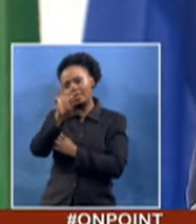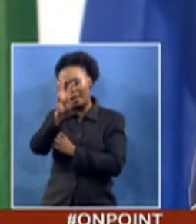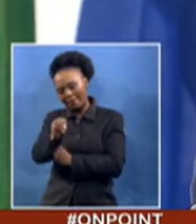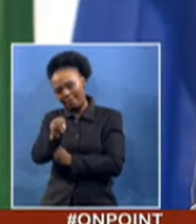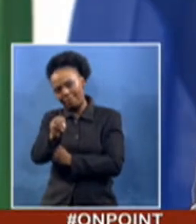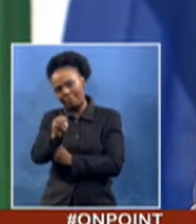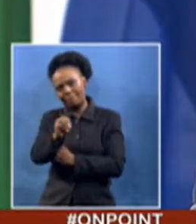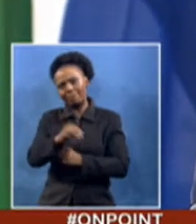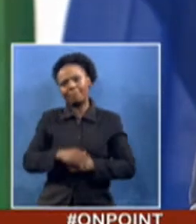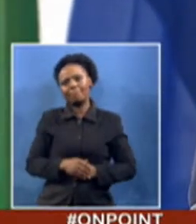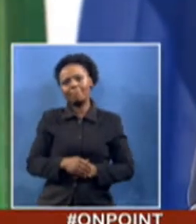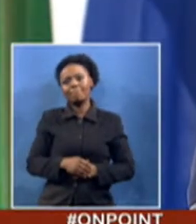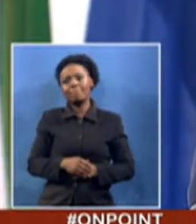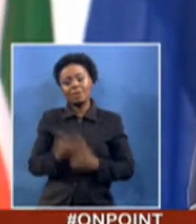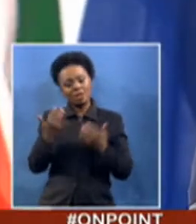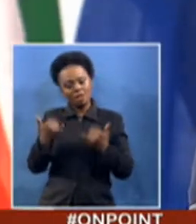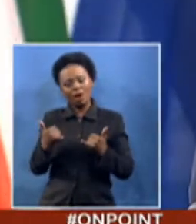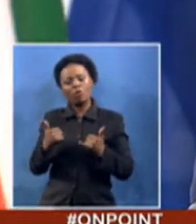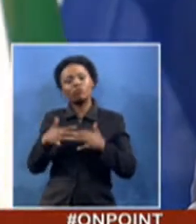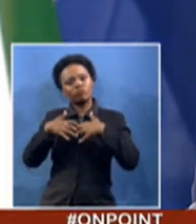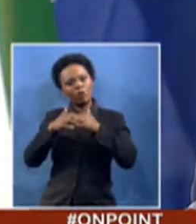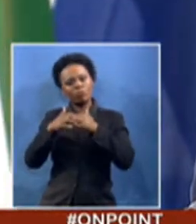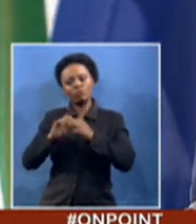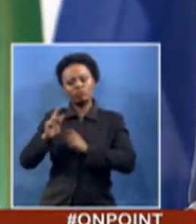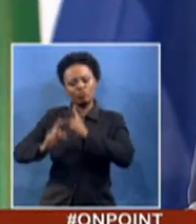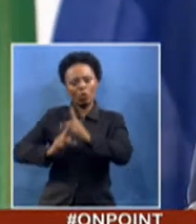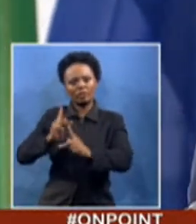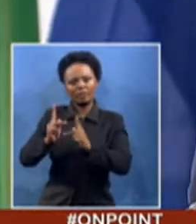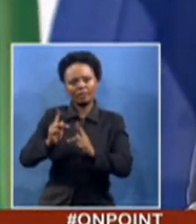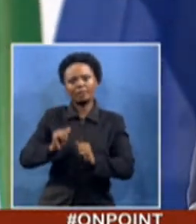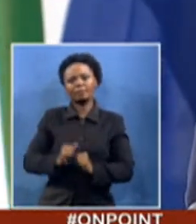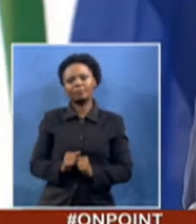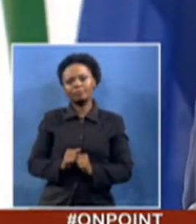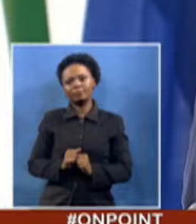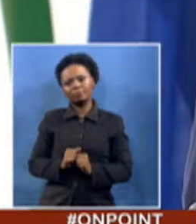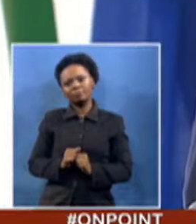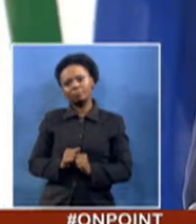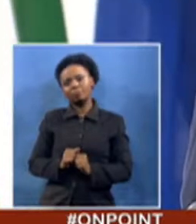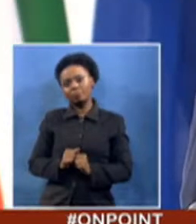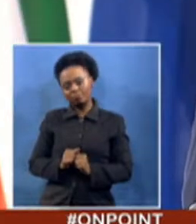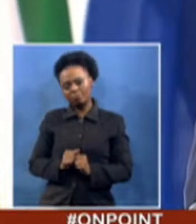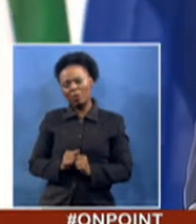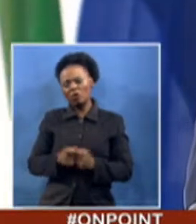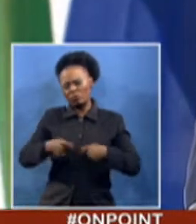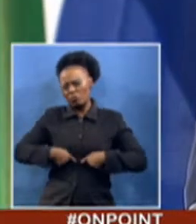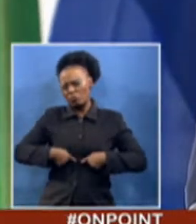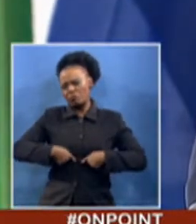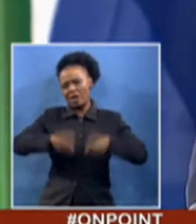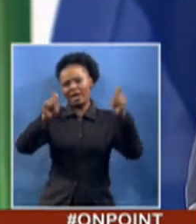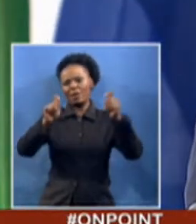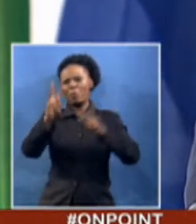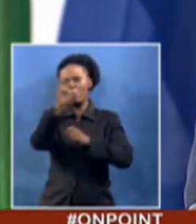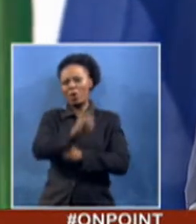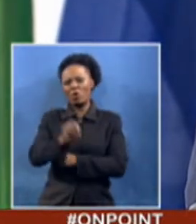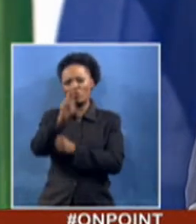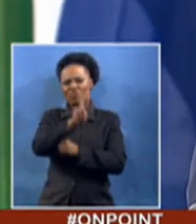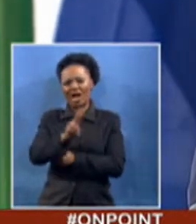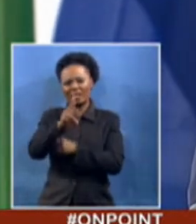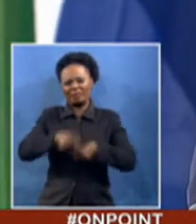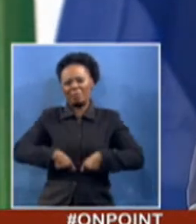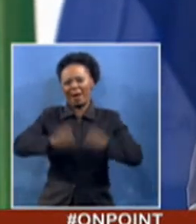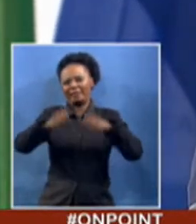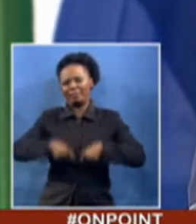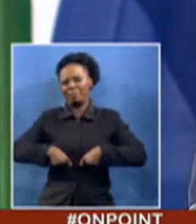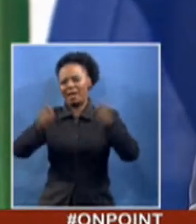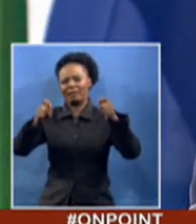It's in process. Millions of rands have been spent on that. But I can tell